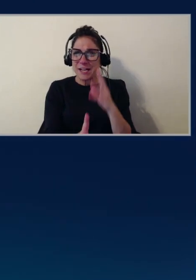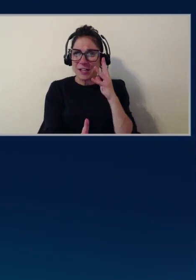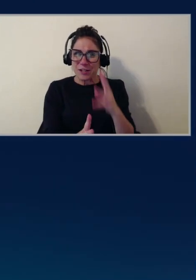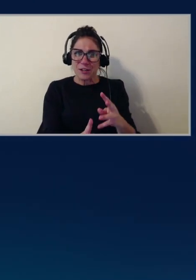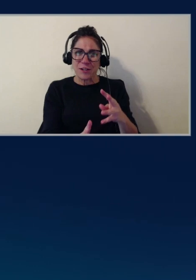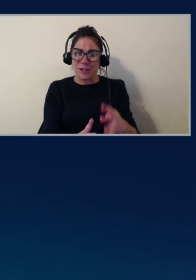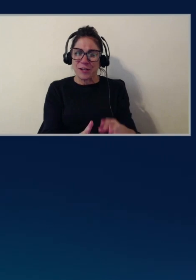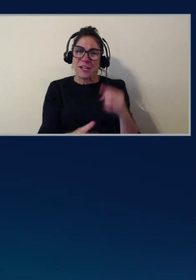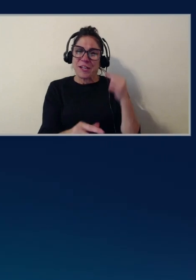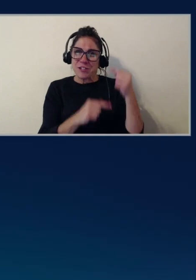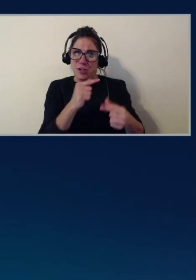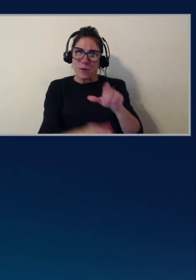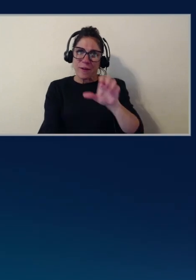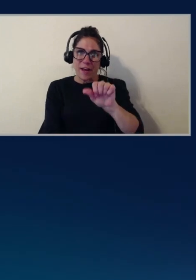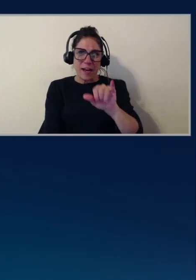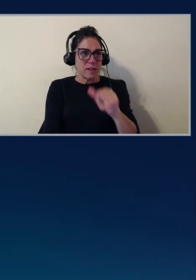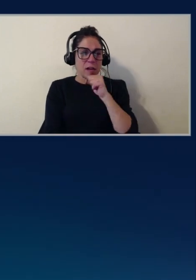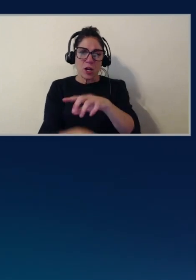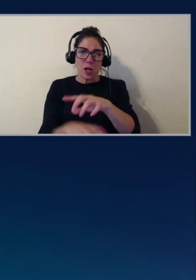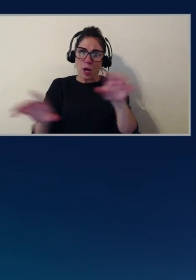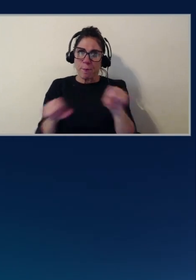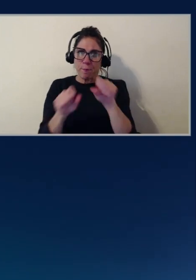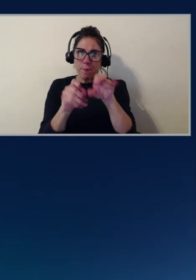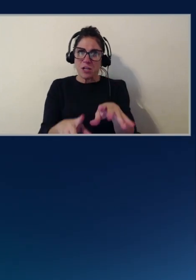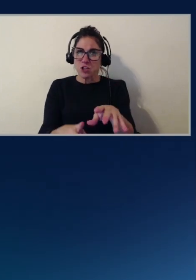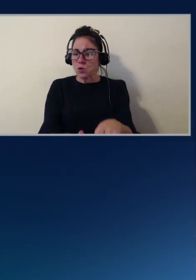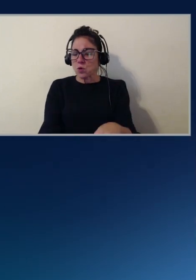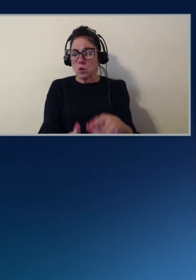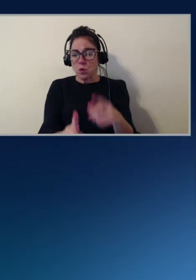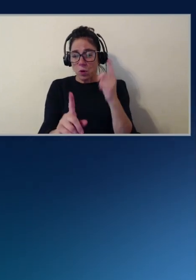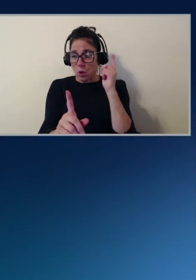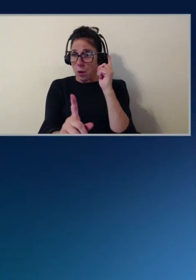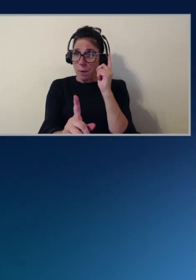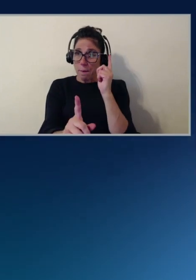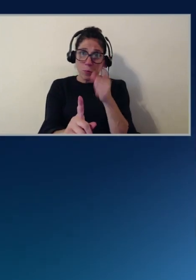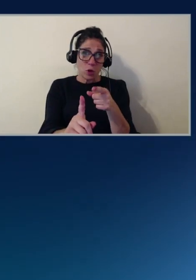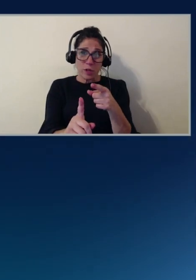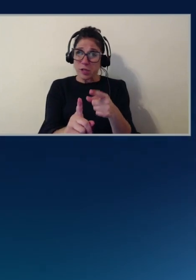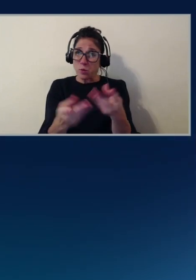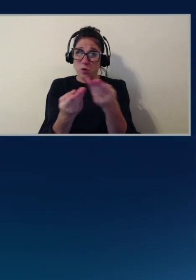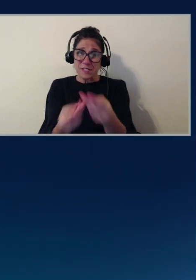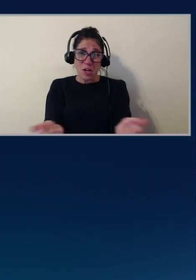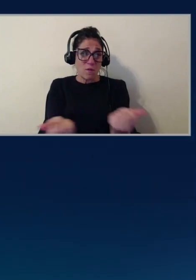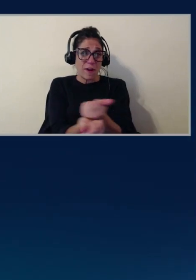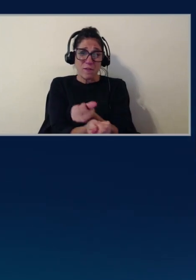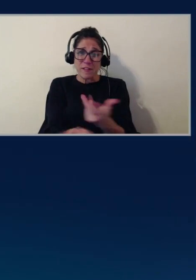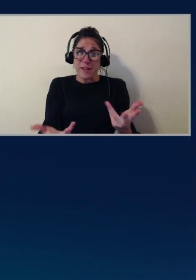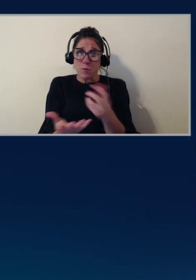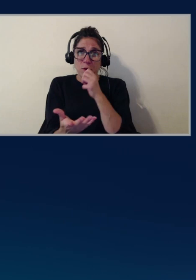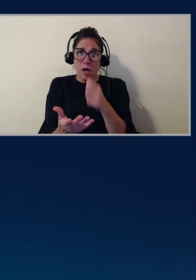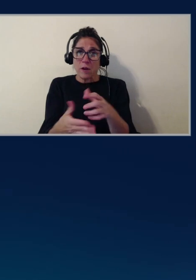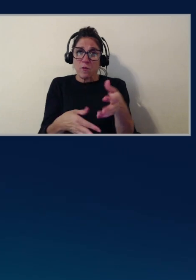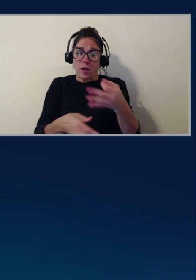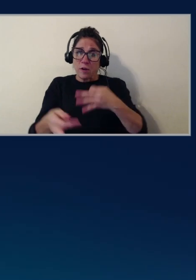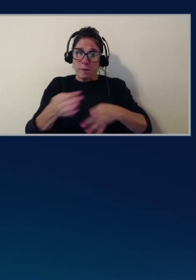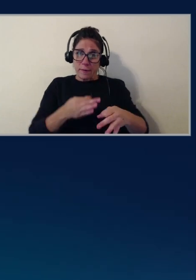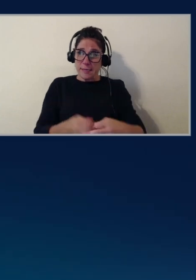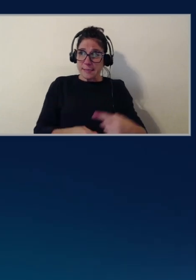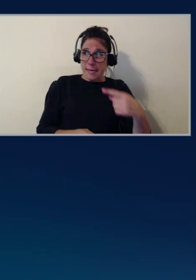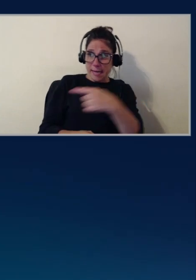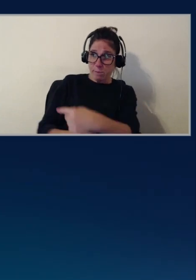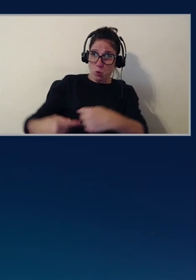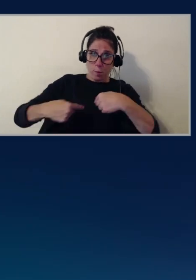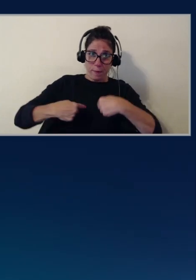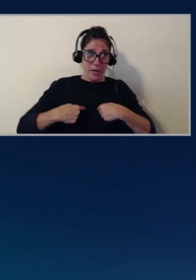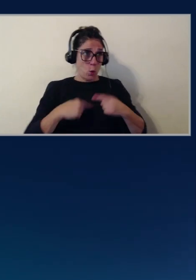is not going to be this magical bullet that's going to solve all of your development needs. It's not going to replace him, nor me, not you.